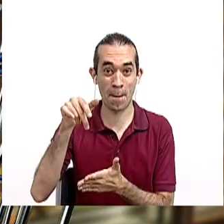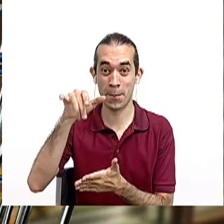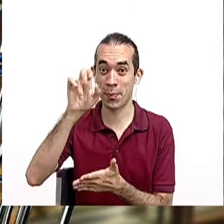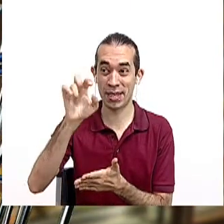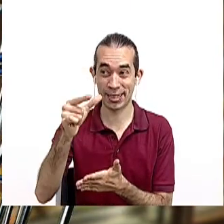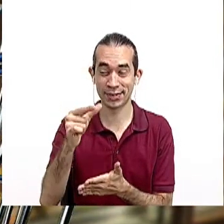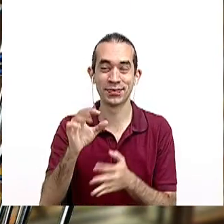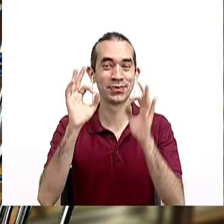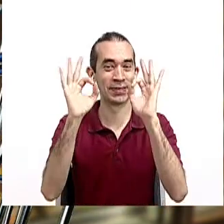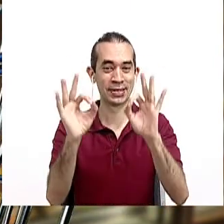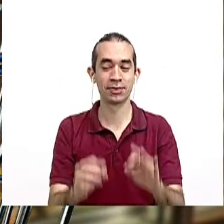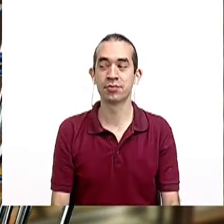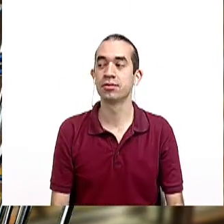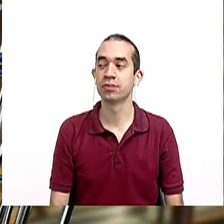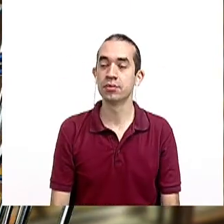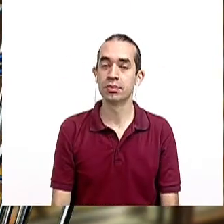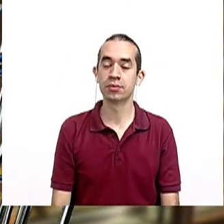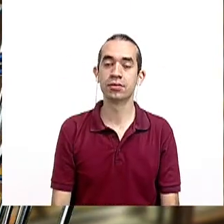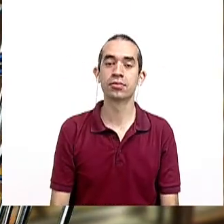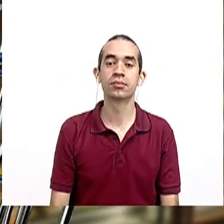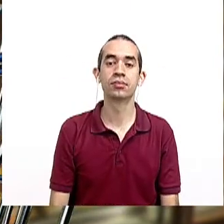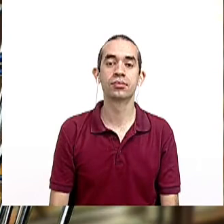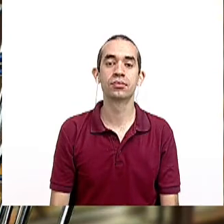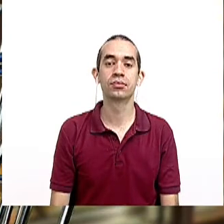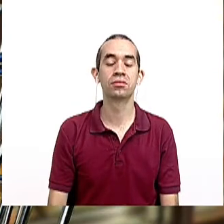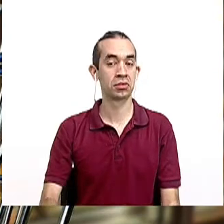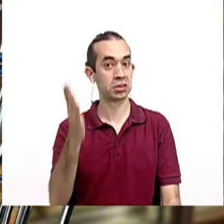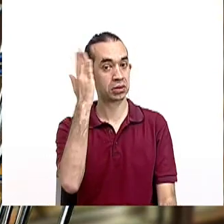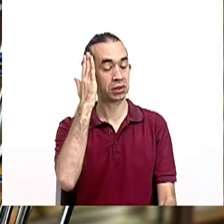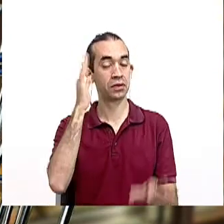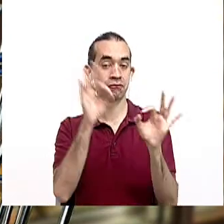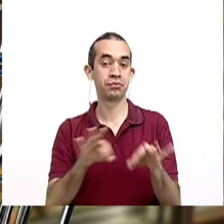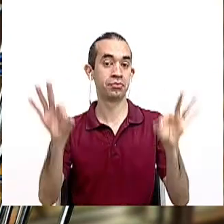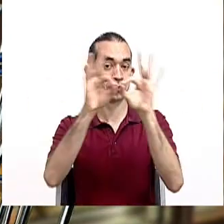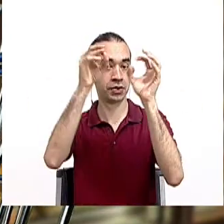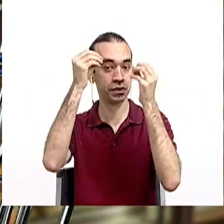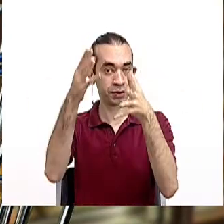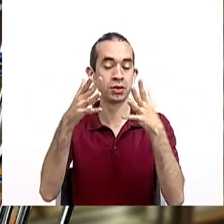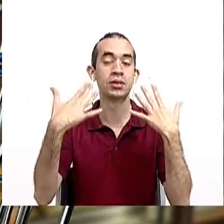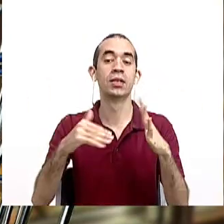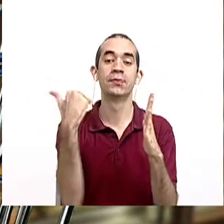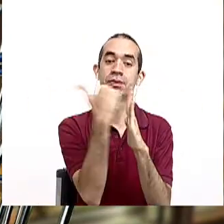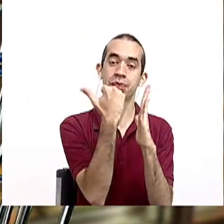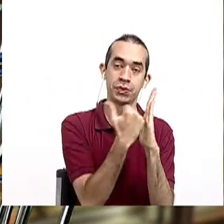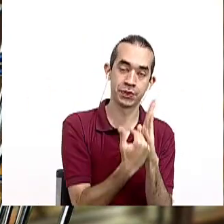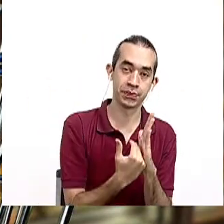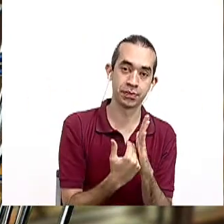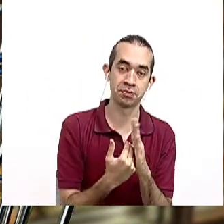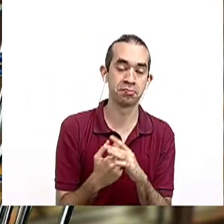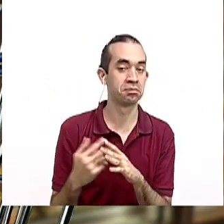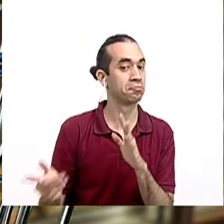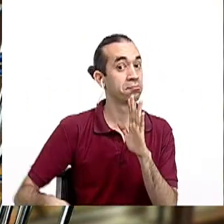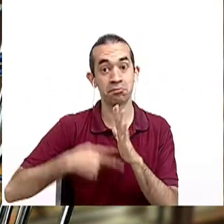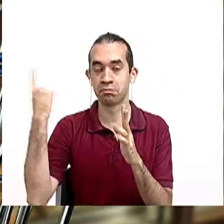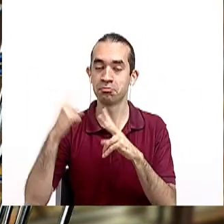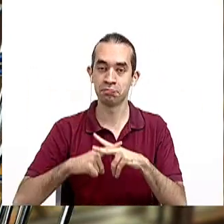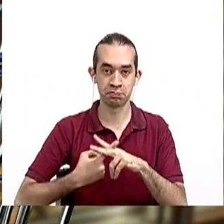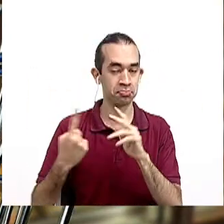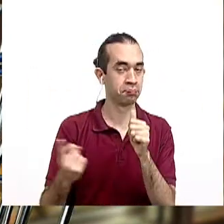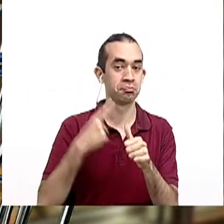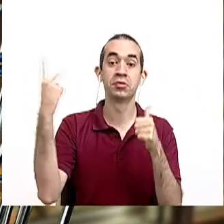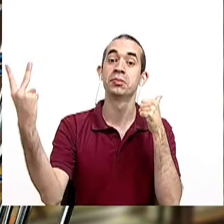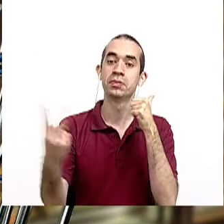So now that we know this important information and we have the instructions, let's start reading for the first